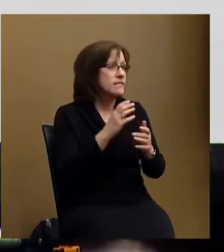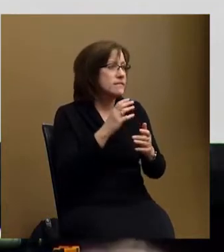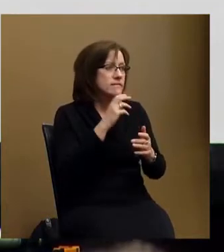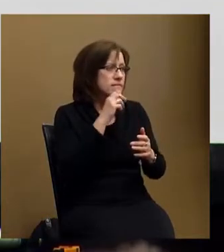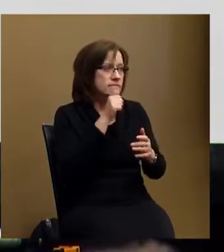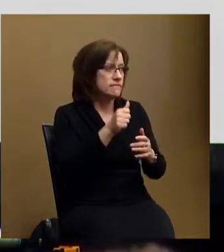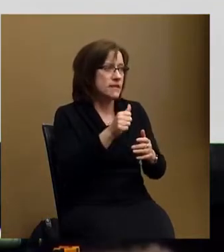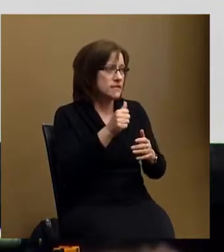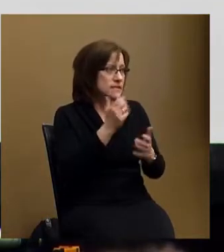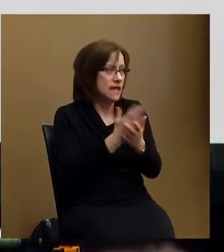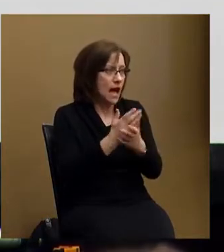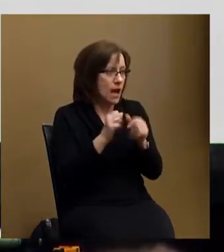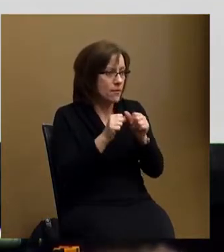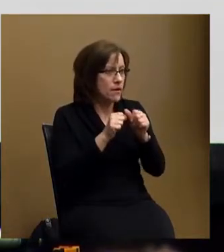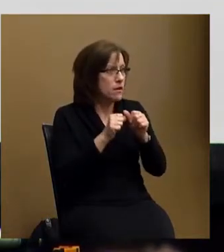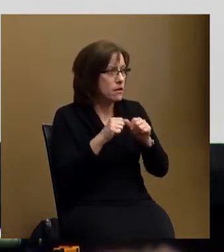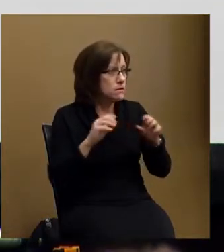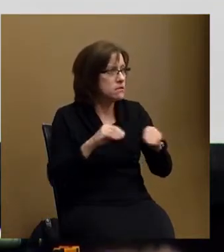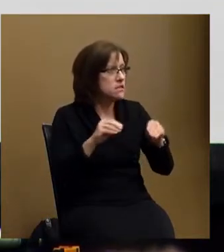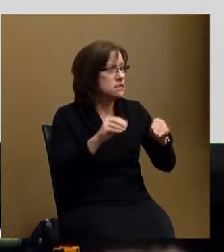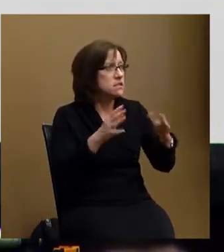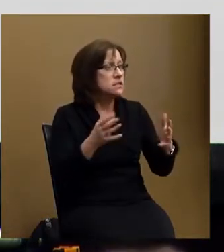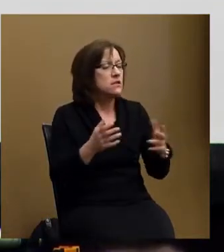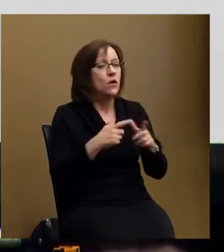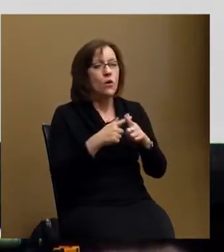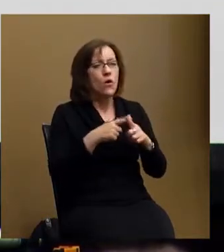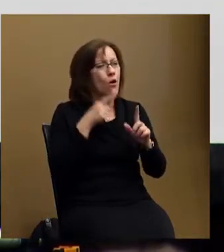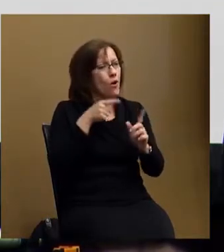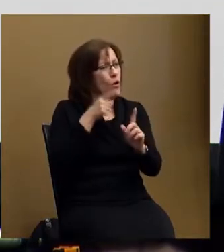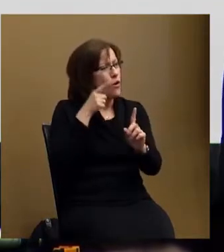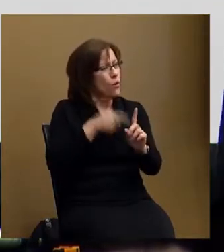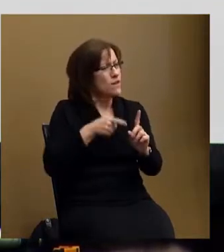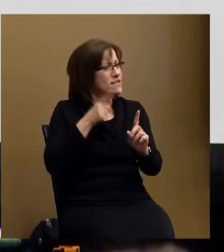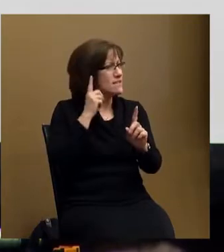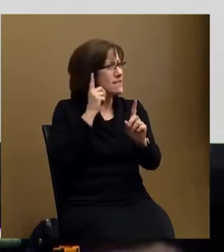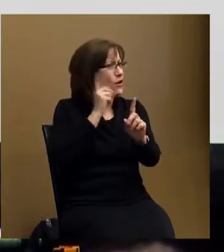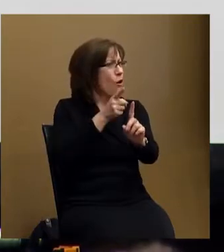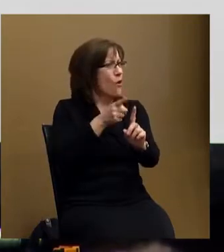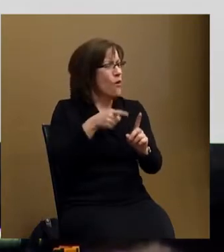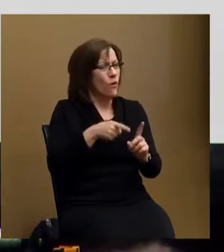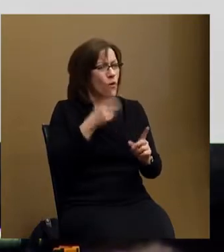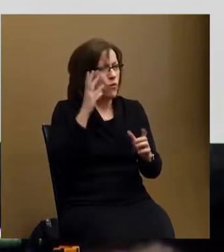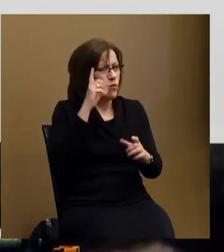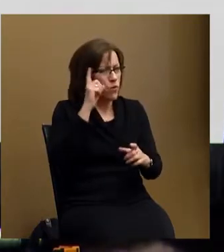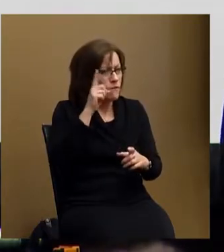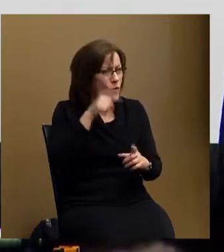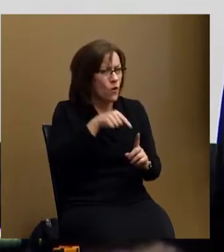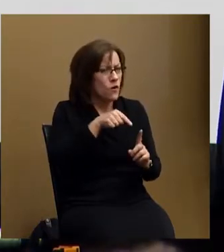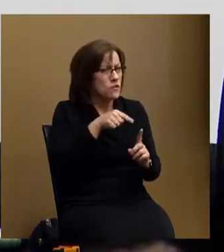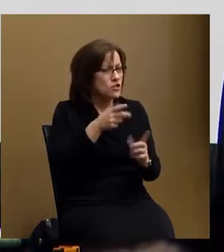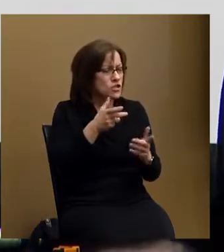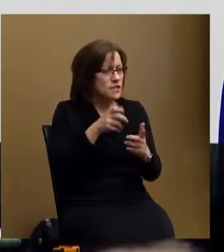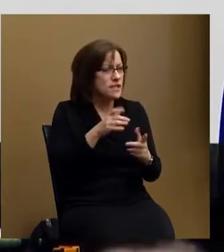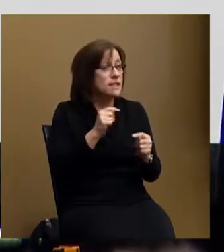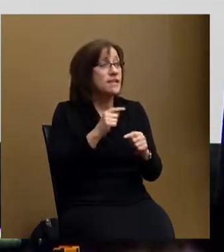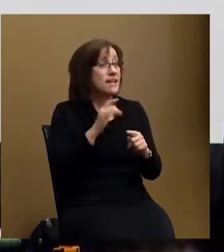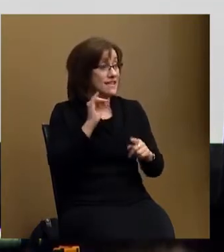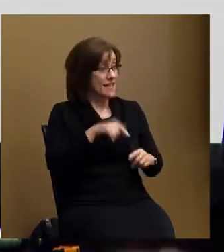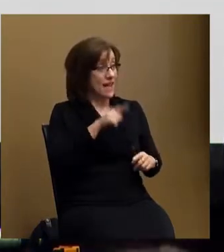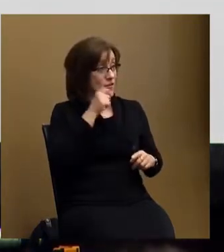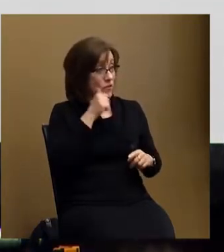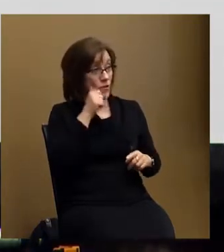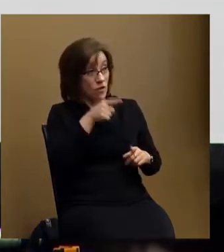before? Okay, and then is she the one that was also seeking eye contact prior to doing it?